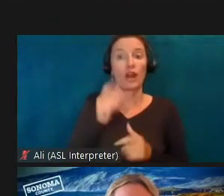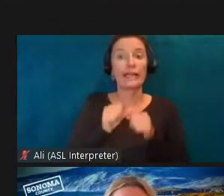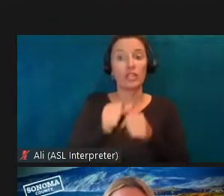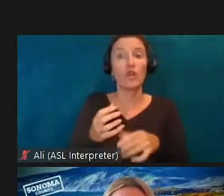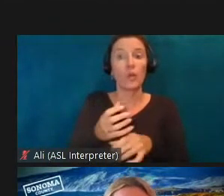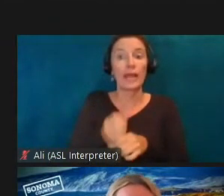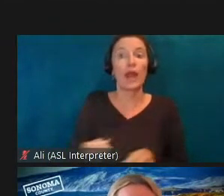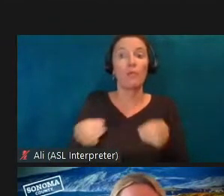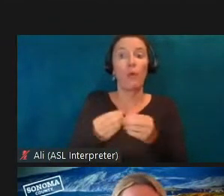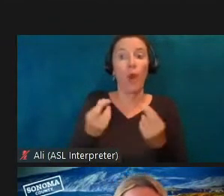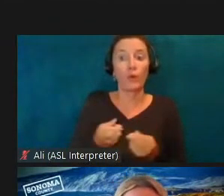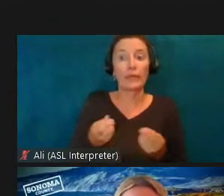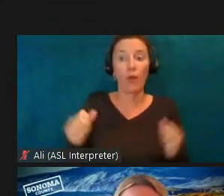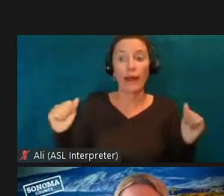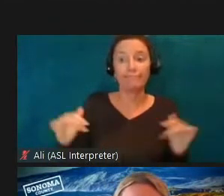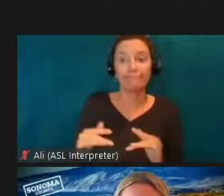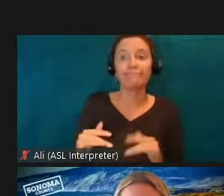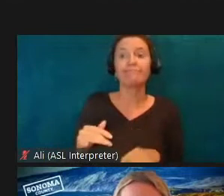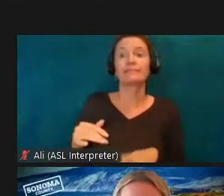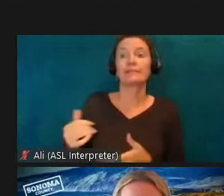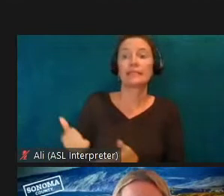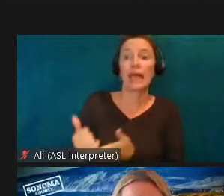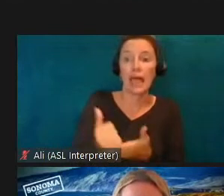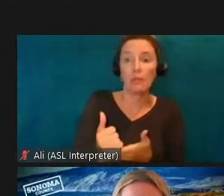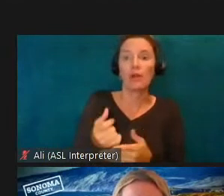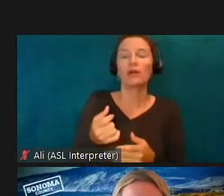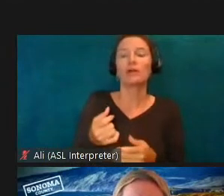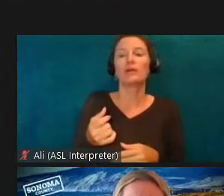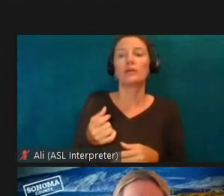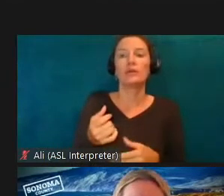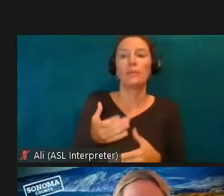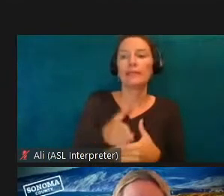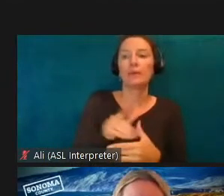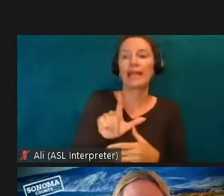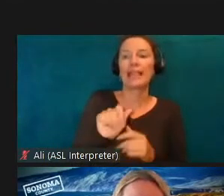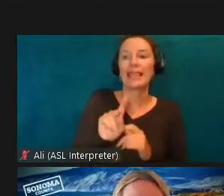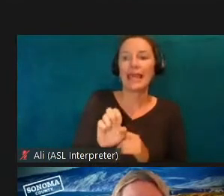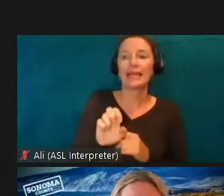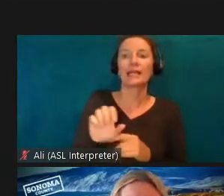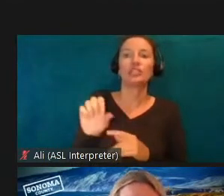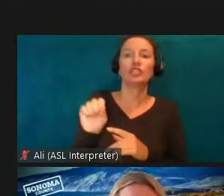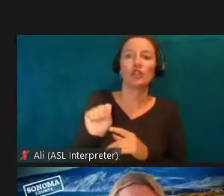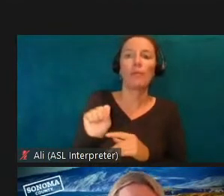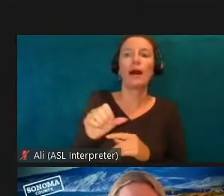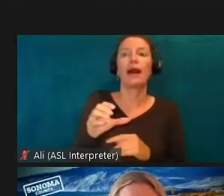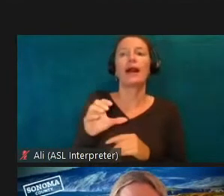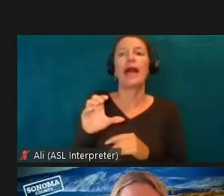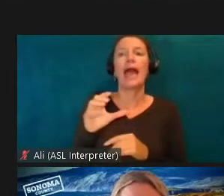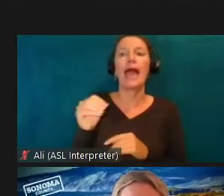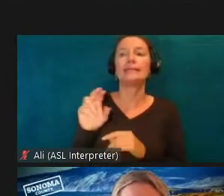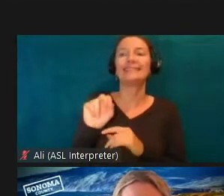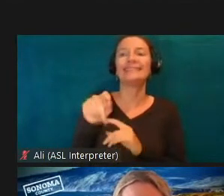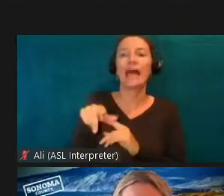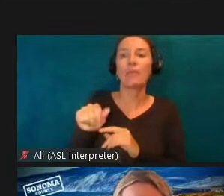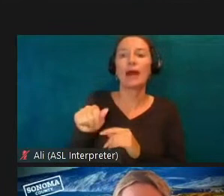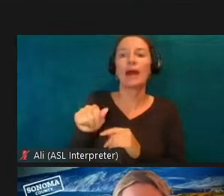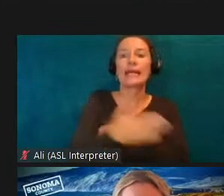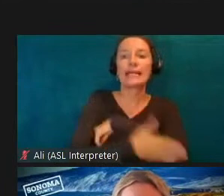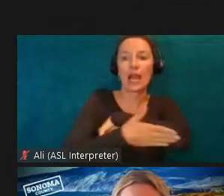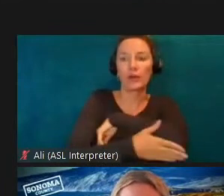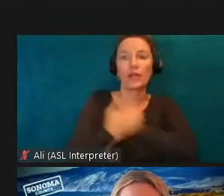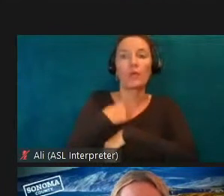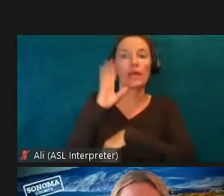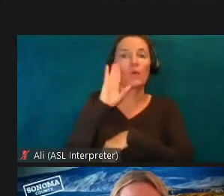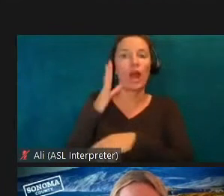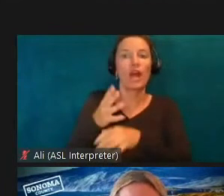Sonoma County and the greater complex region between Lake, Sonoma, and Napa counties. We anticipate arrival of additional